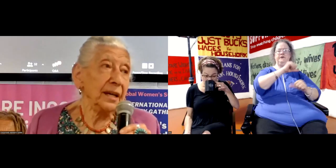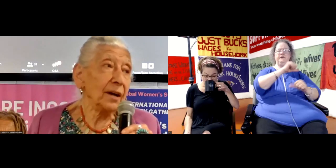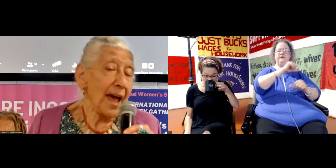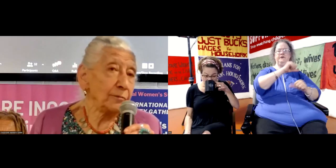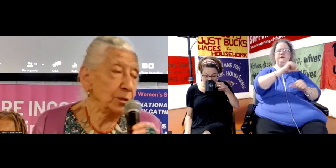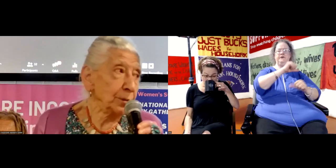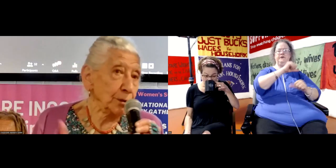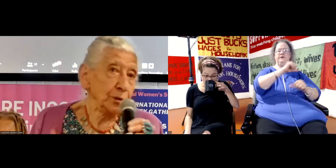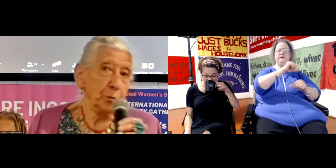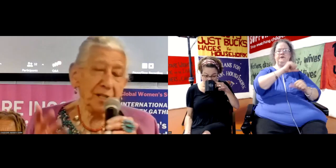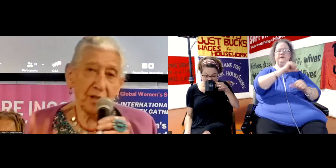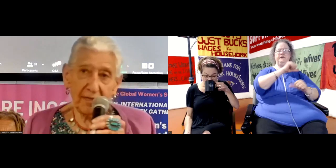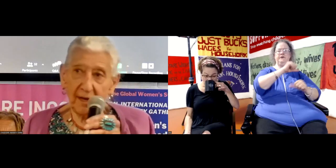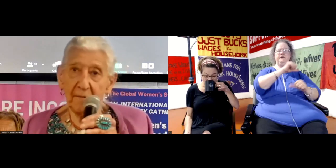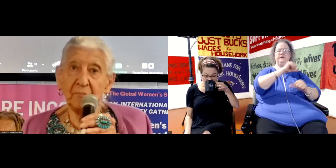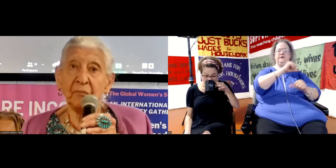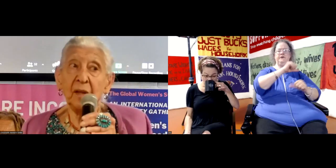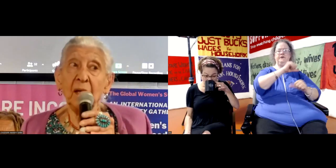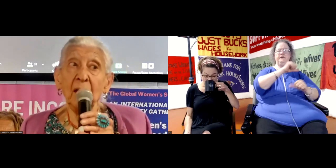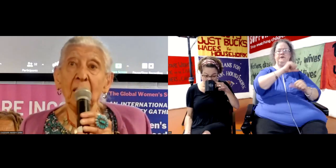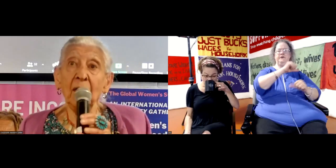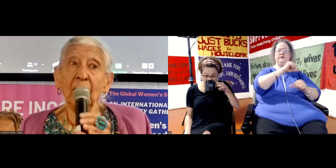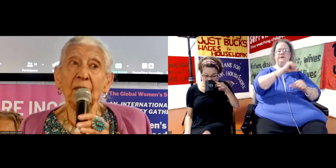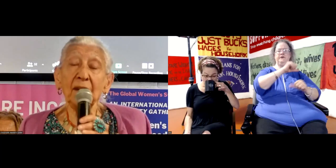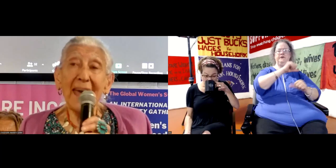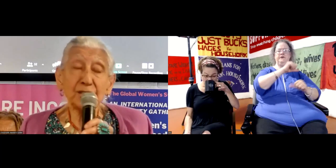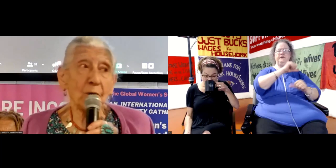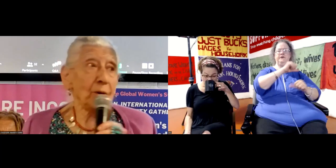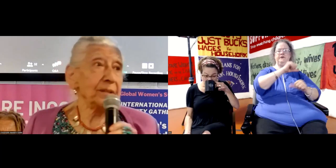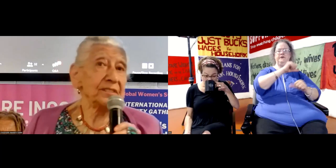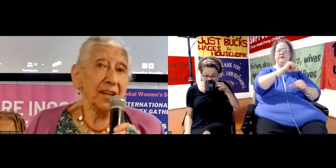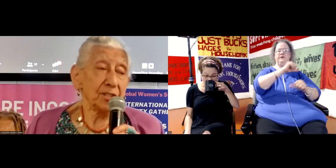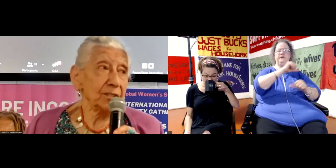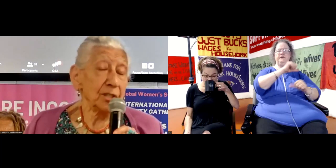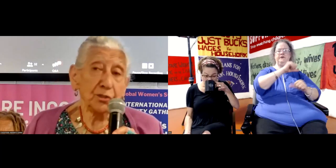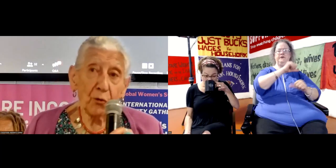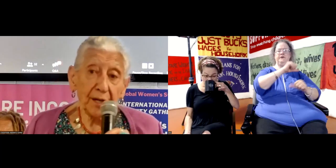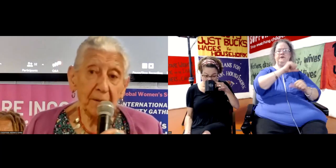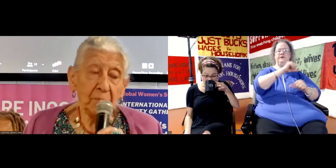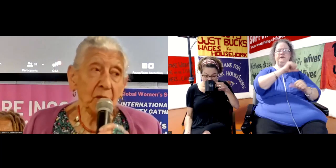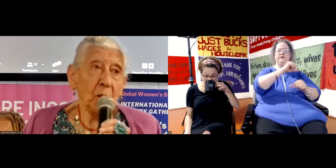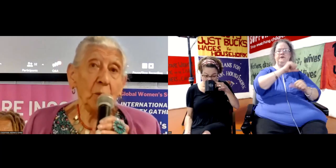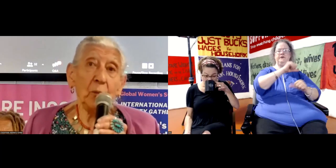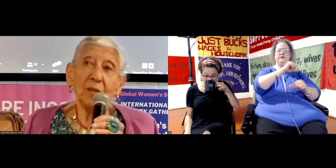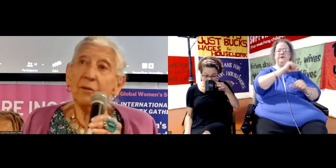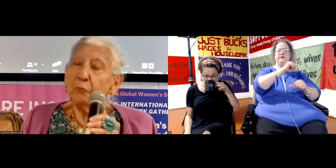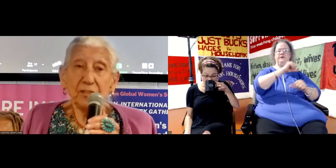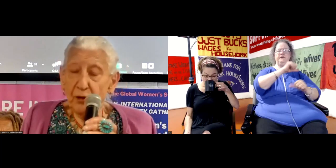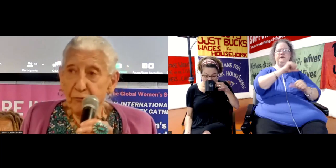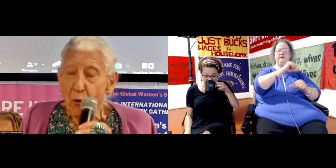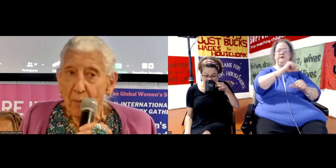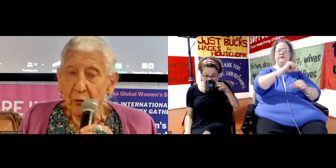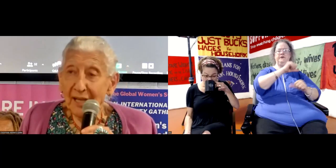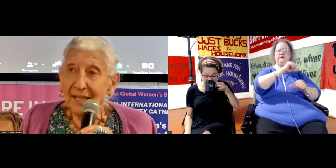universally accountable to each other. The next organization to join